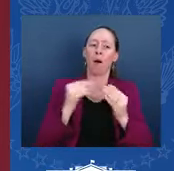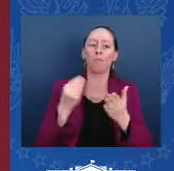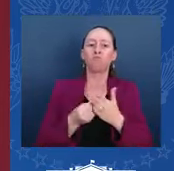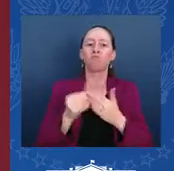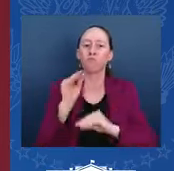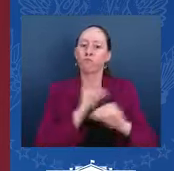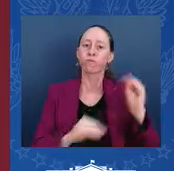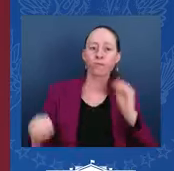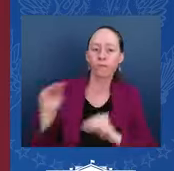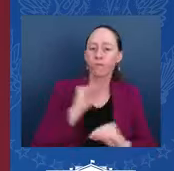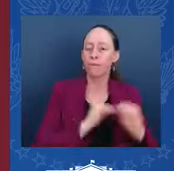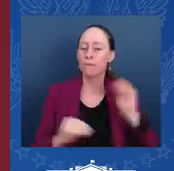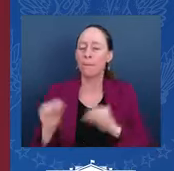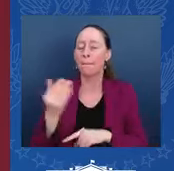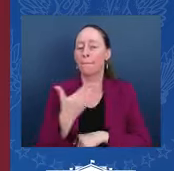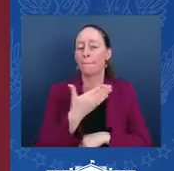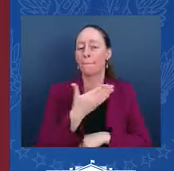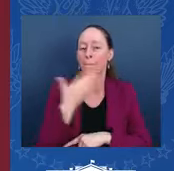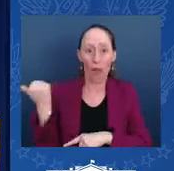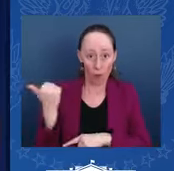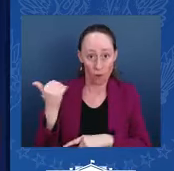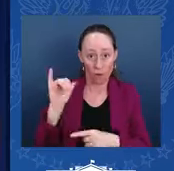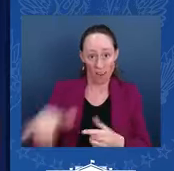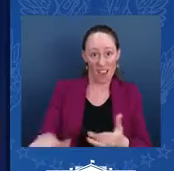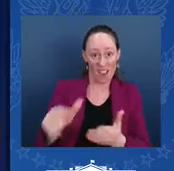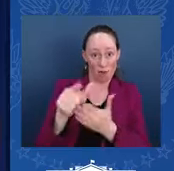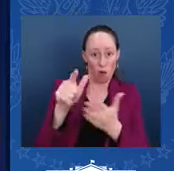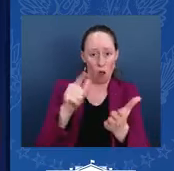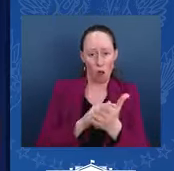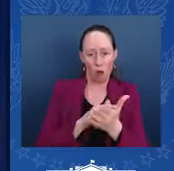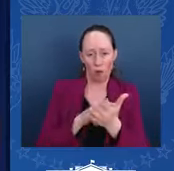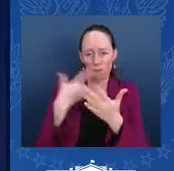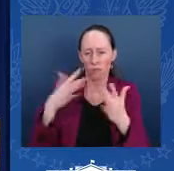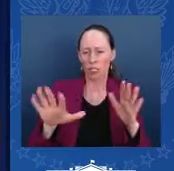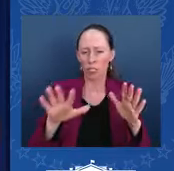as it is, guess what? The American taxpayer is going to save